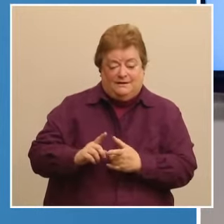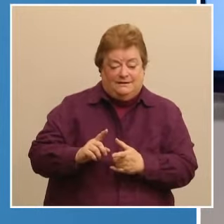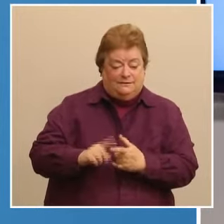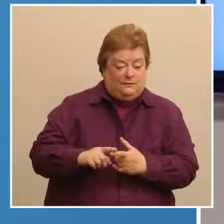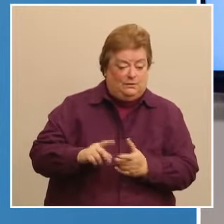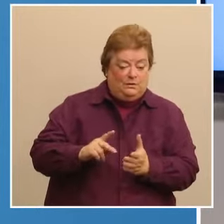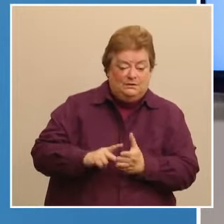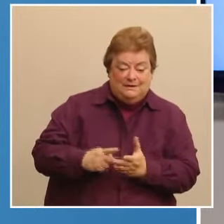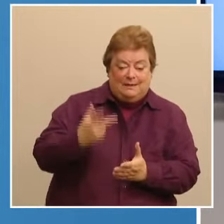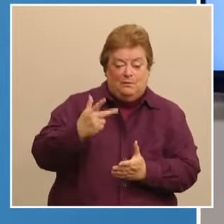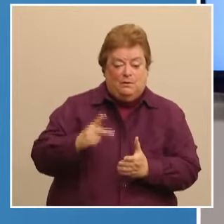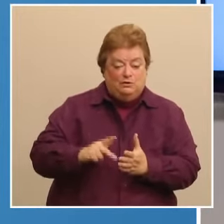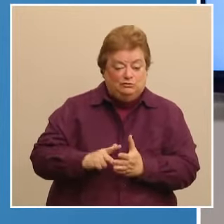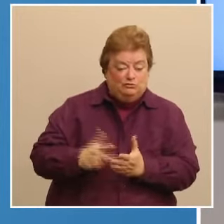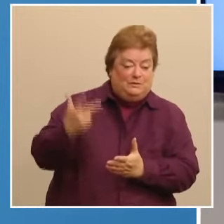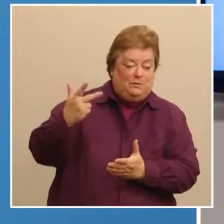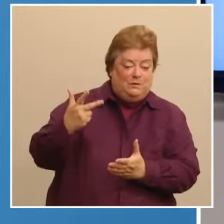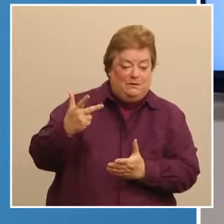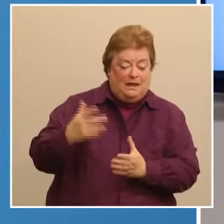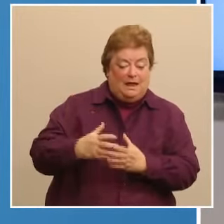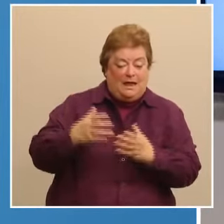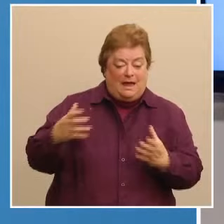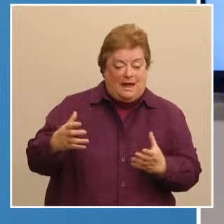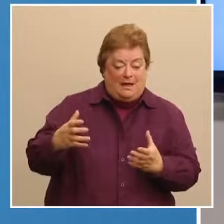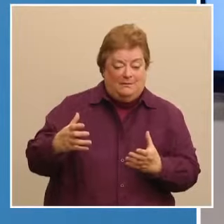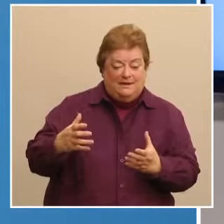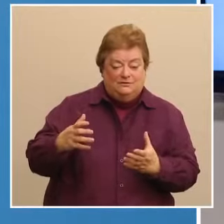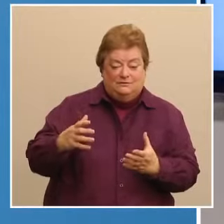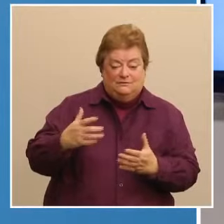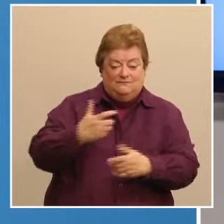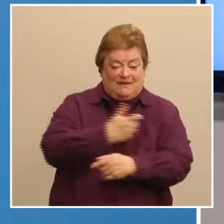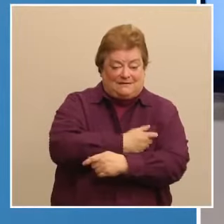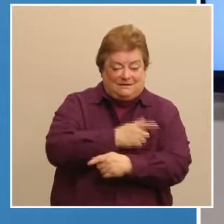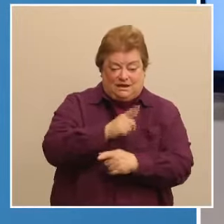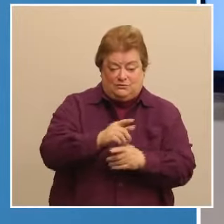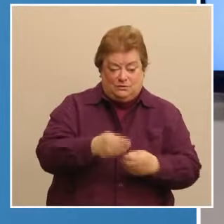you could administer? We're prepared.